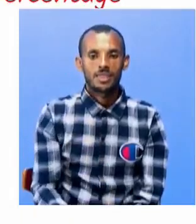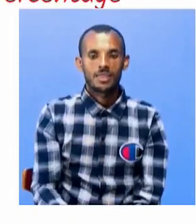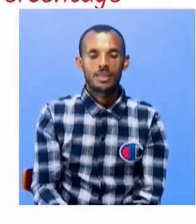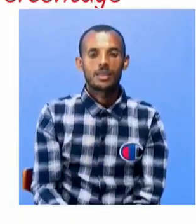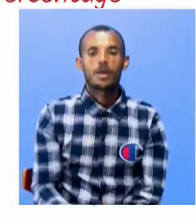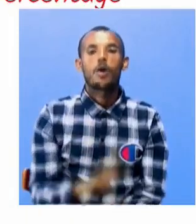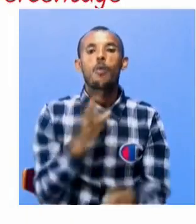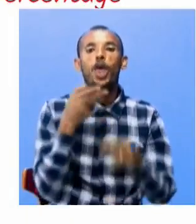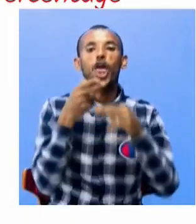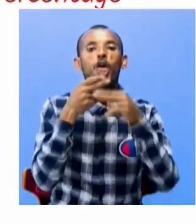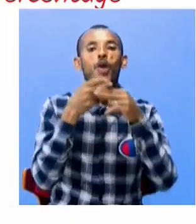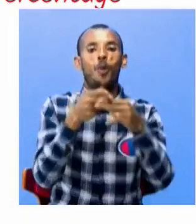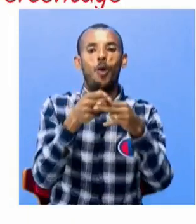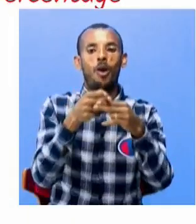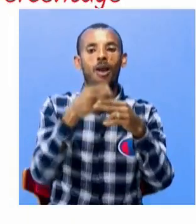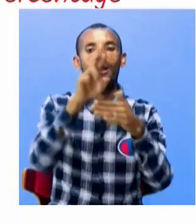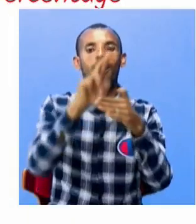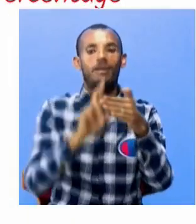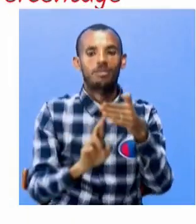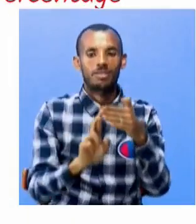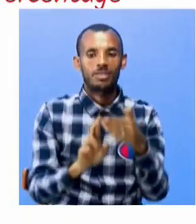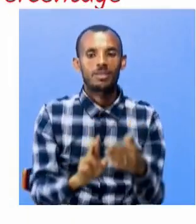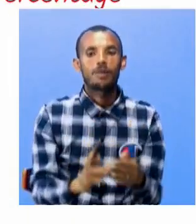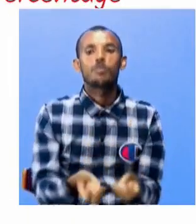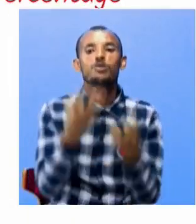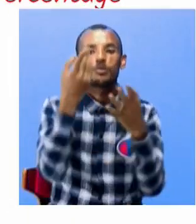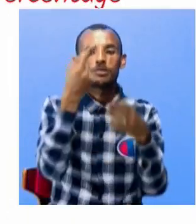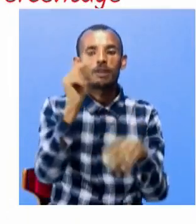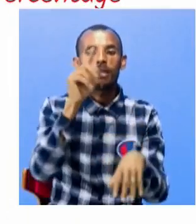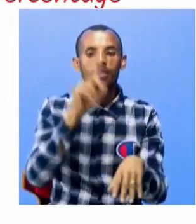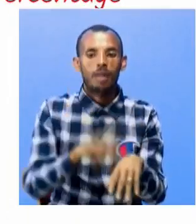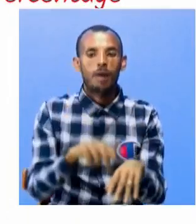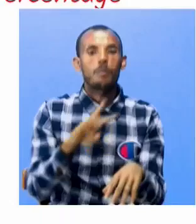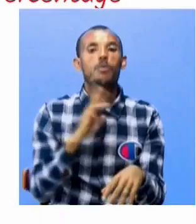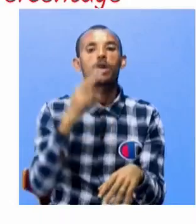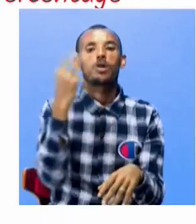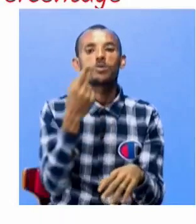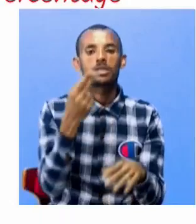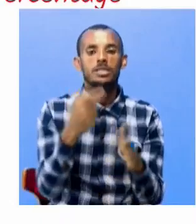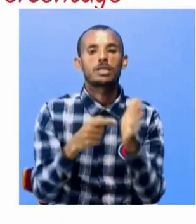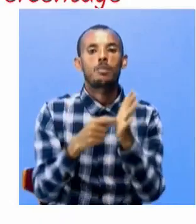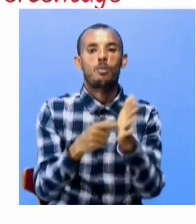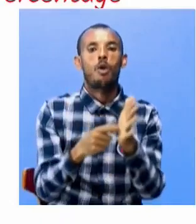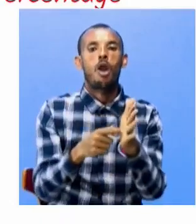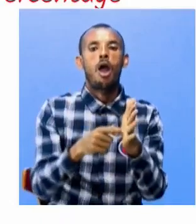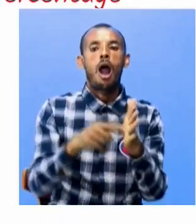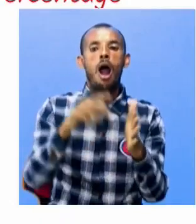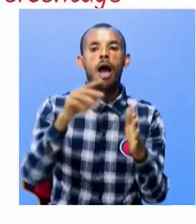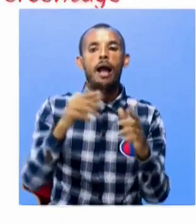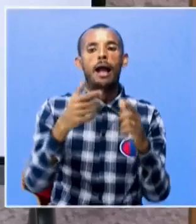We call it a rate. Most of the time we use the symbol R,